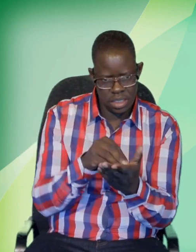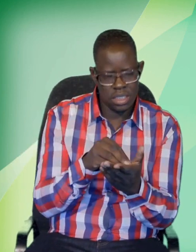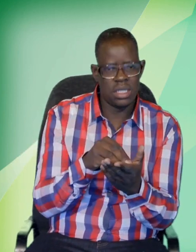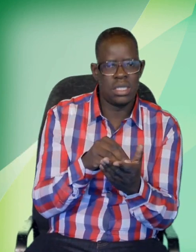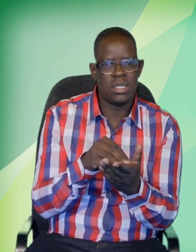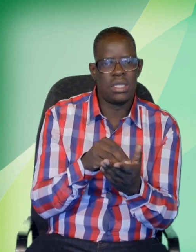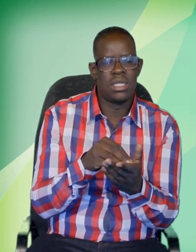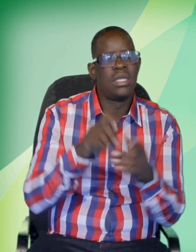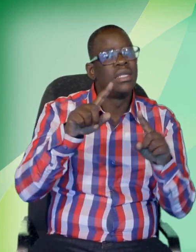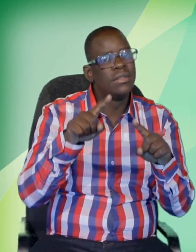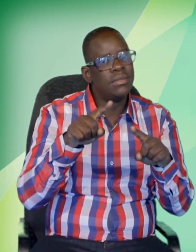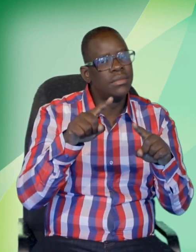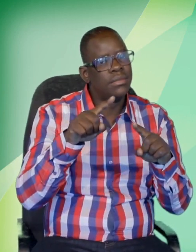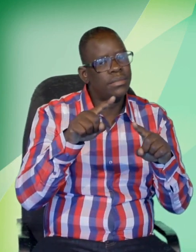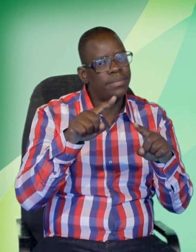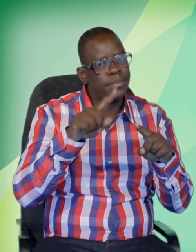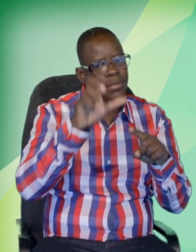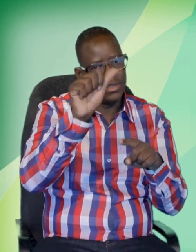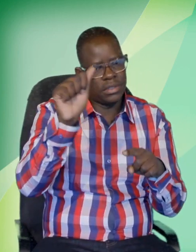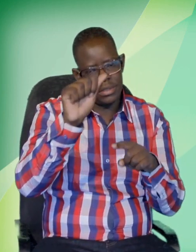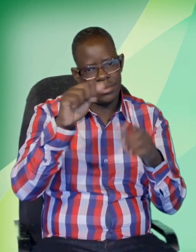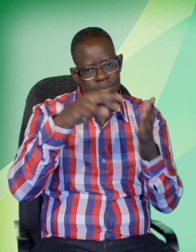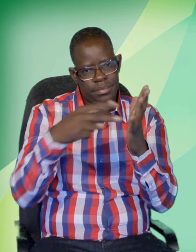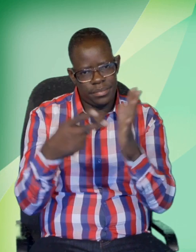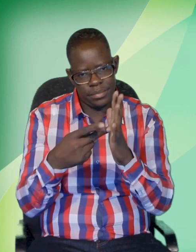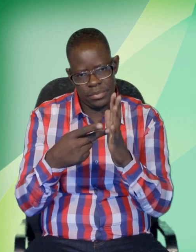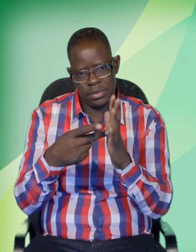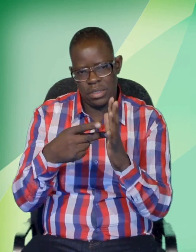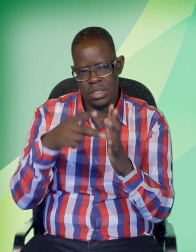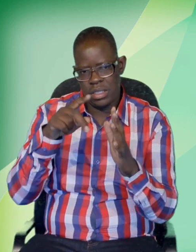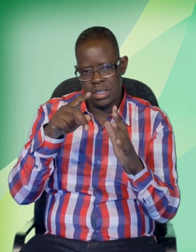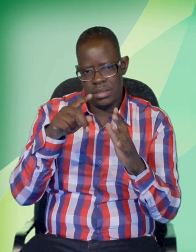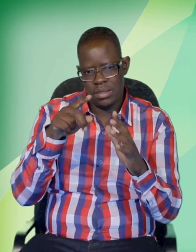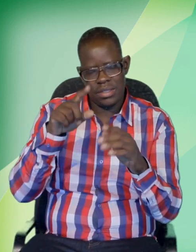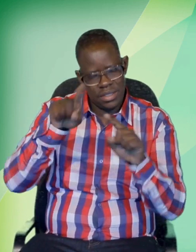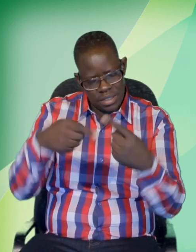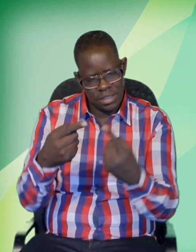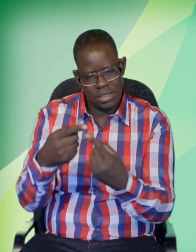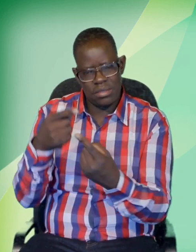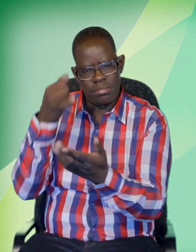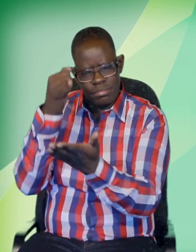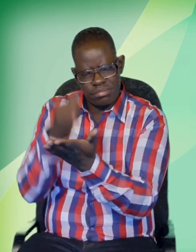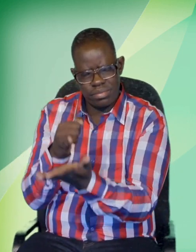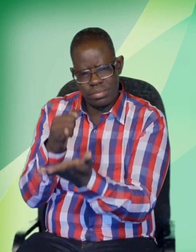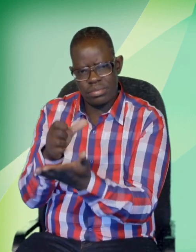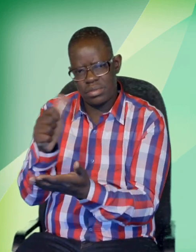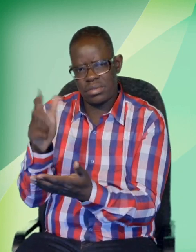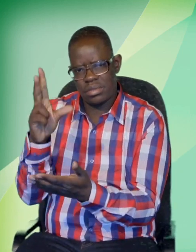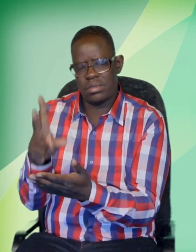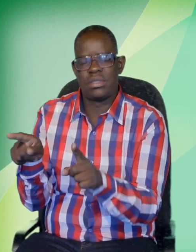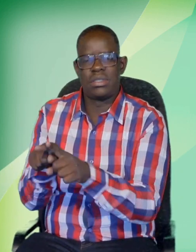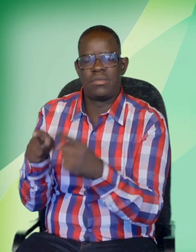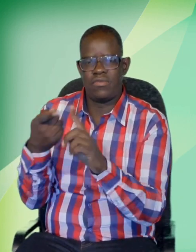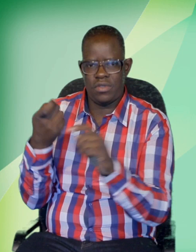things of value that a business owns. The liabilities are the claims of the creditors against those